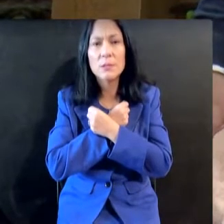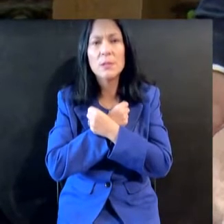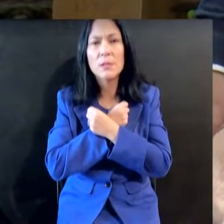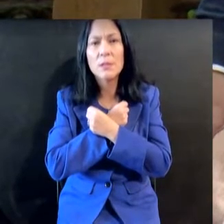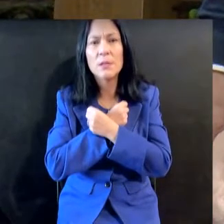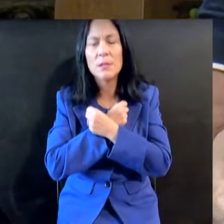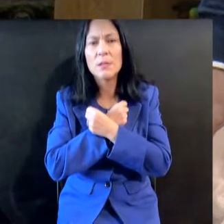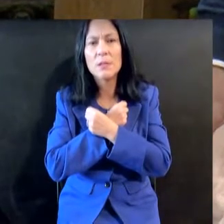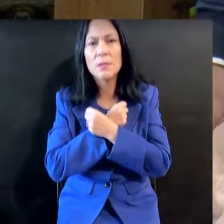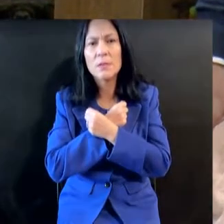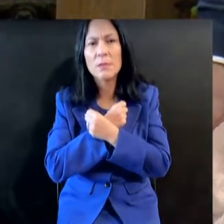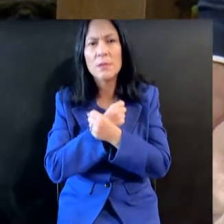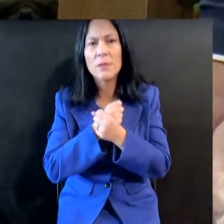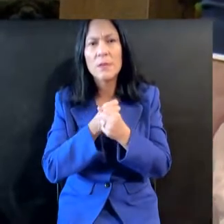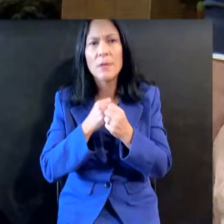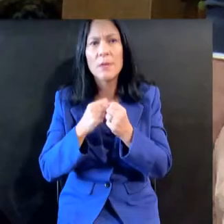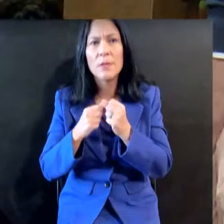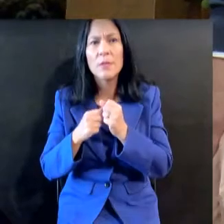Christ.